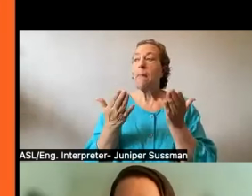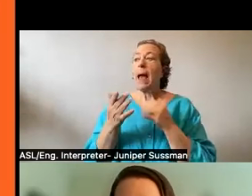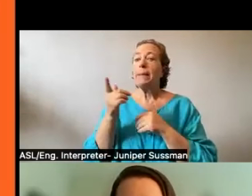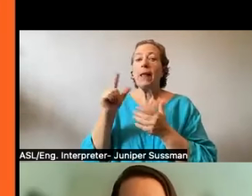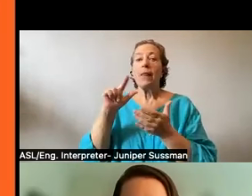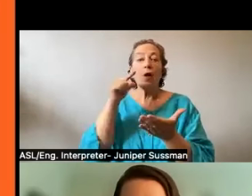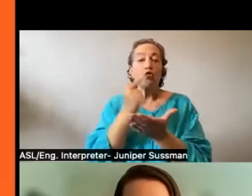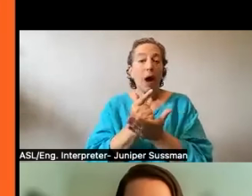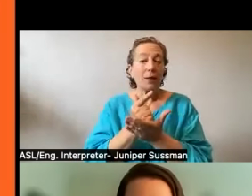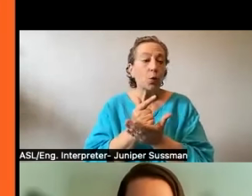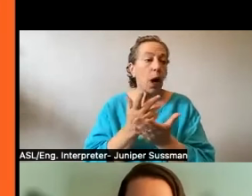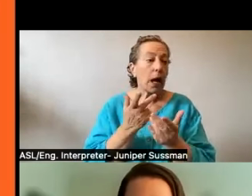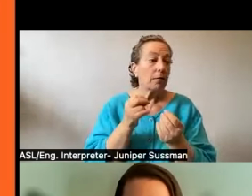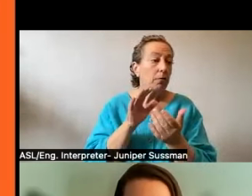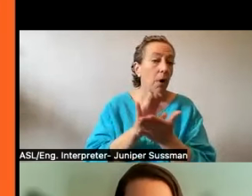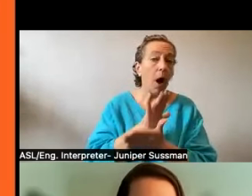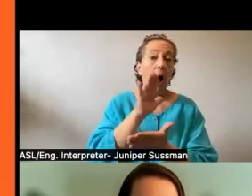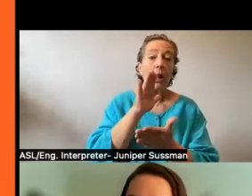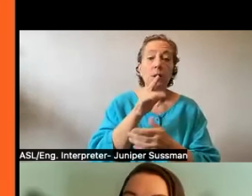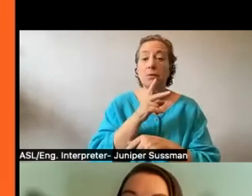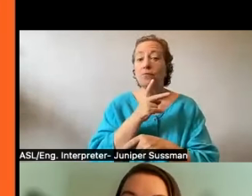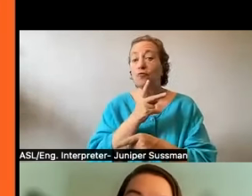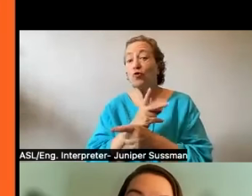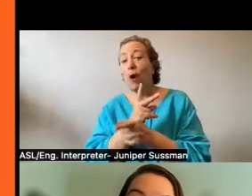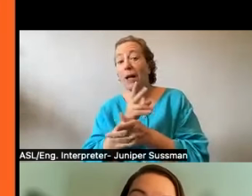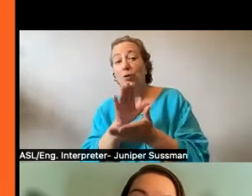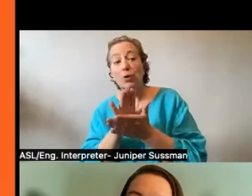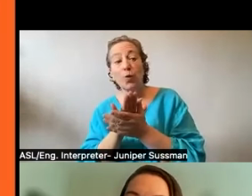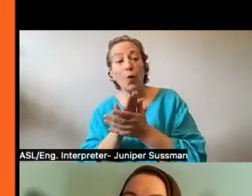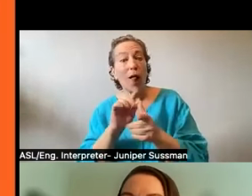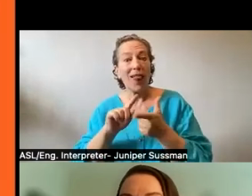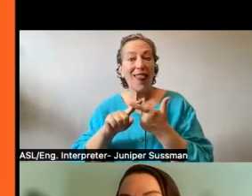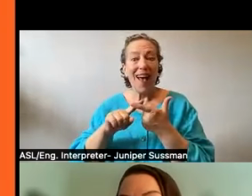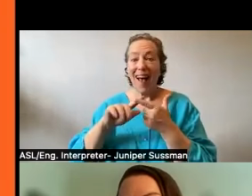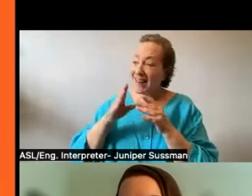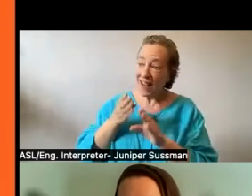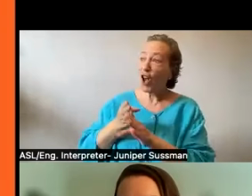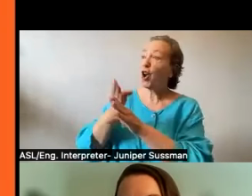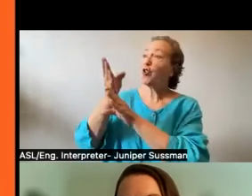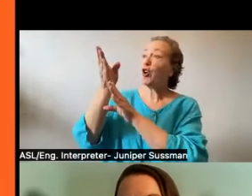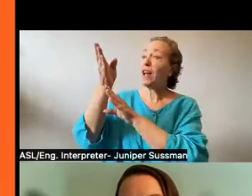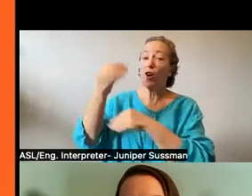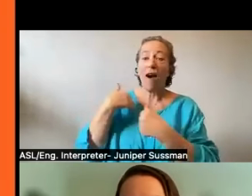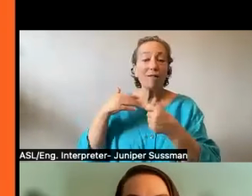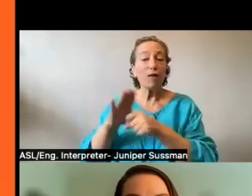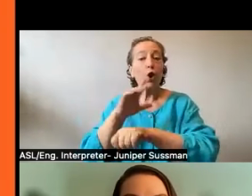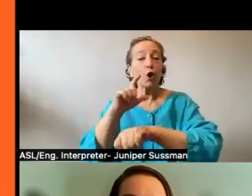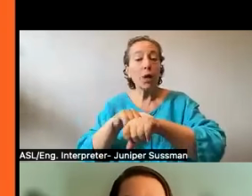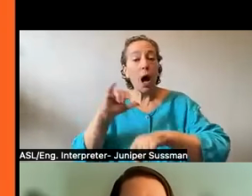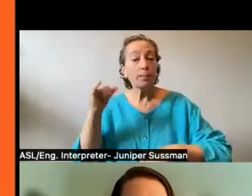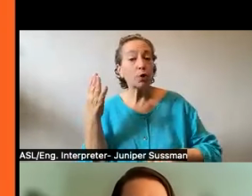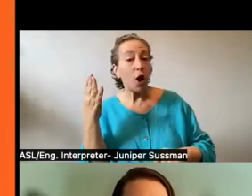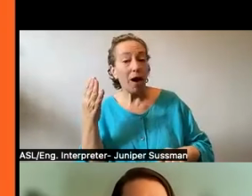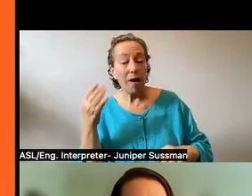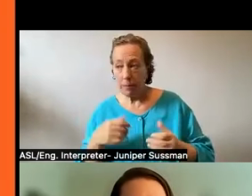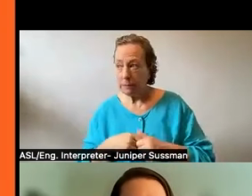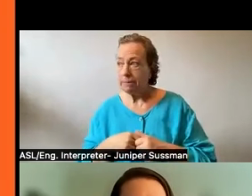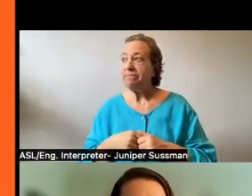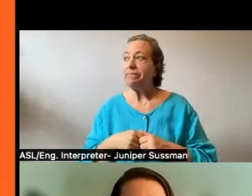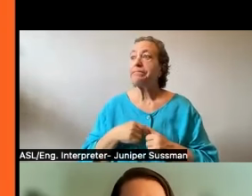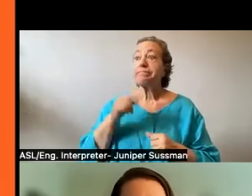it's college or graduate school, whatever it may be, and they enter a profession or they gain a full-time job. And the accommodations that